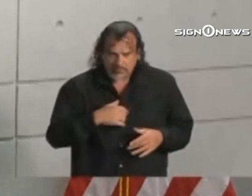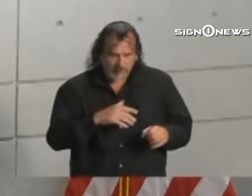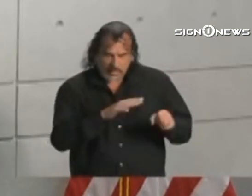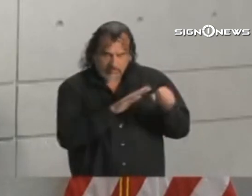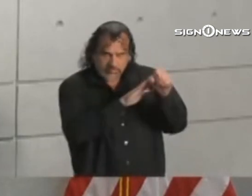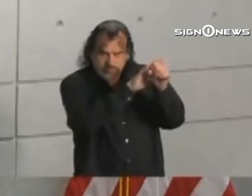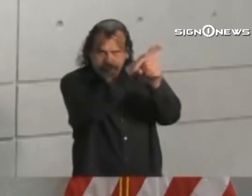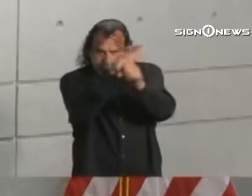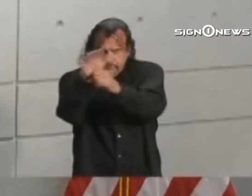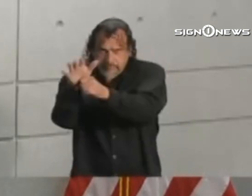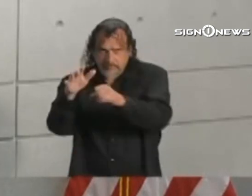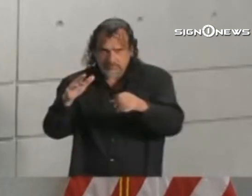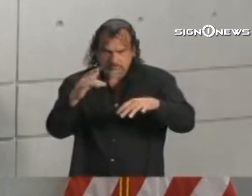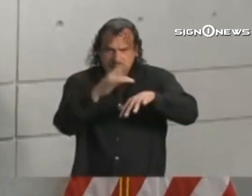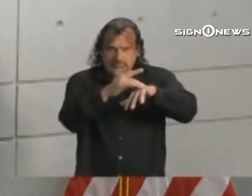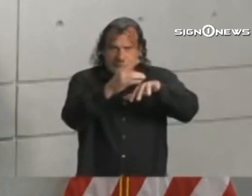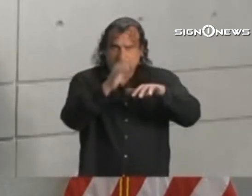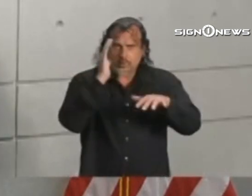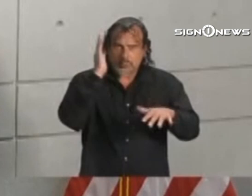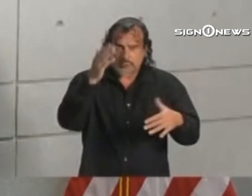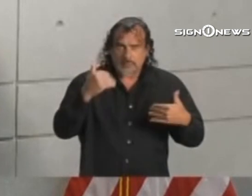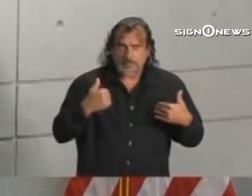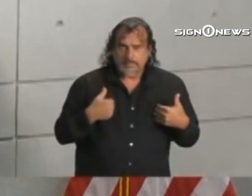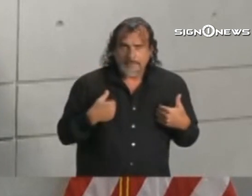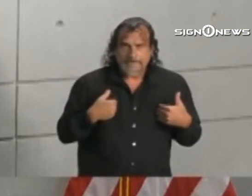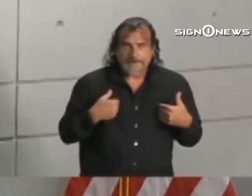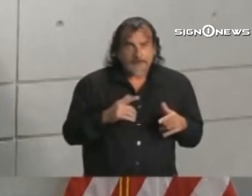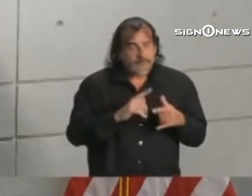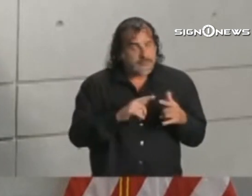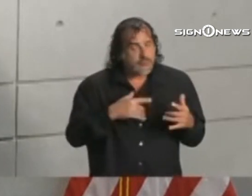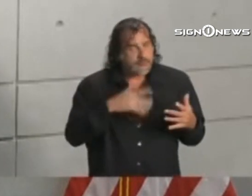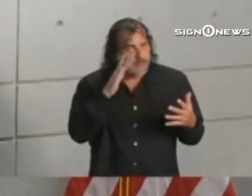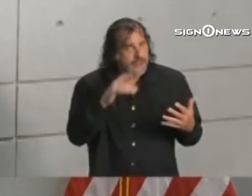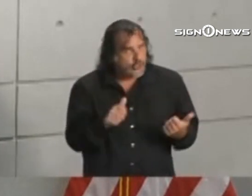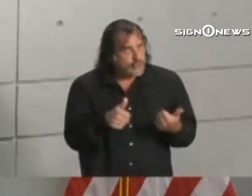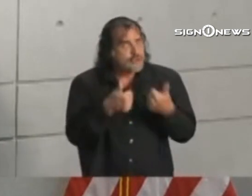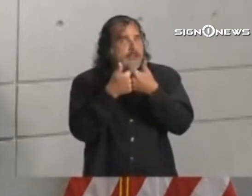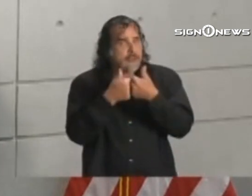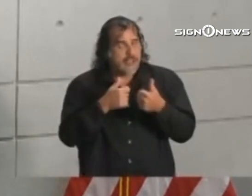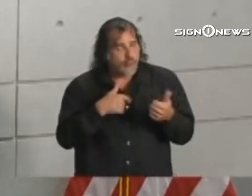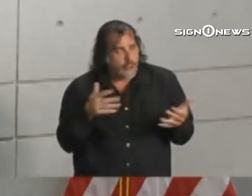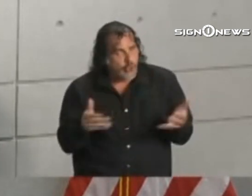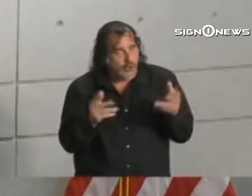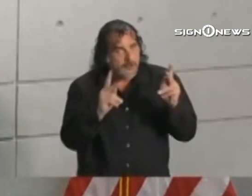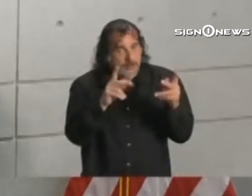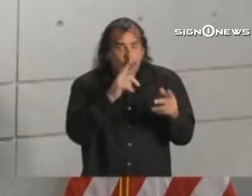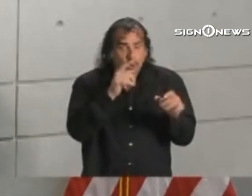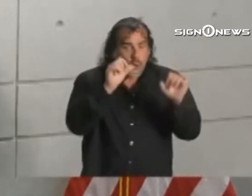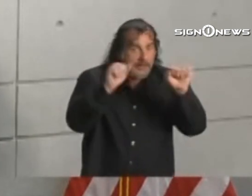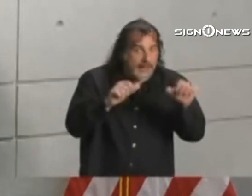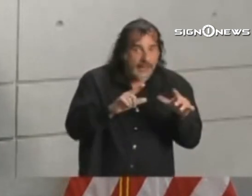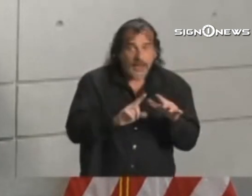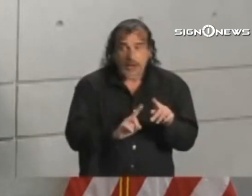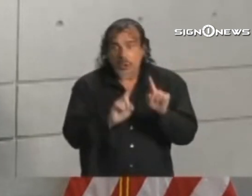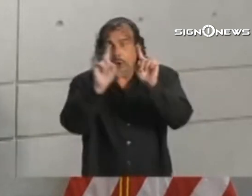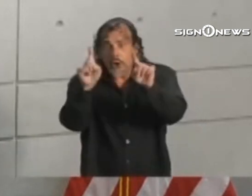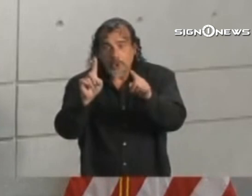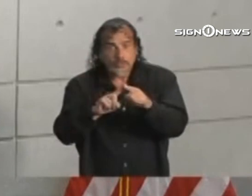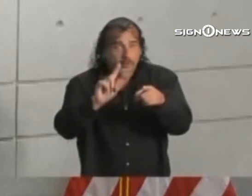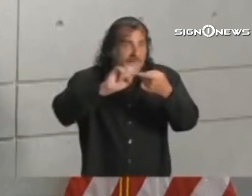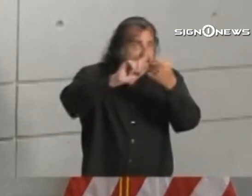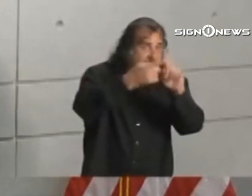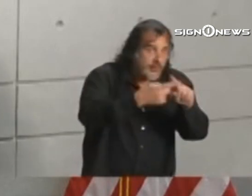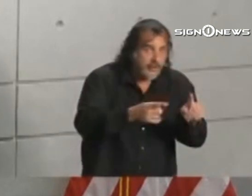shelters open, we will have them available, but it is going to be more challenging, and we are encouraging those who can go to